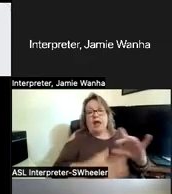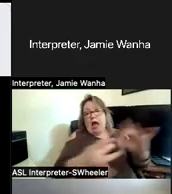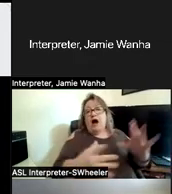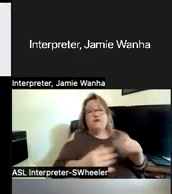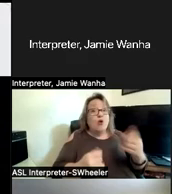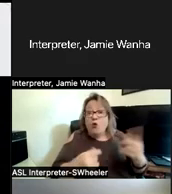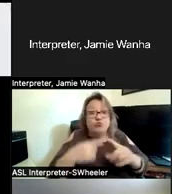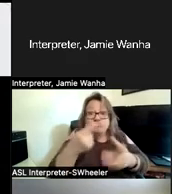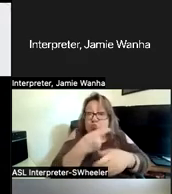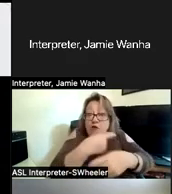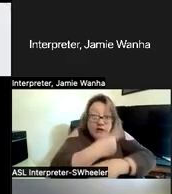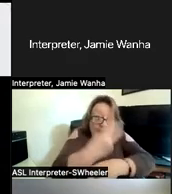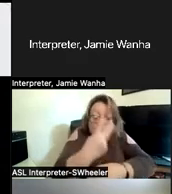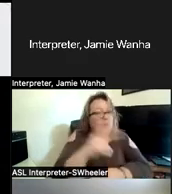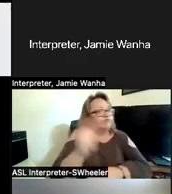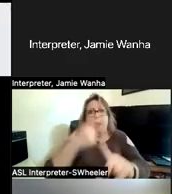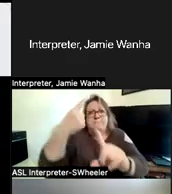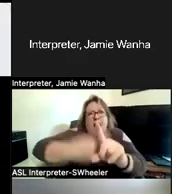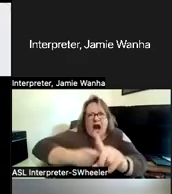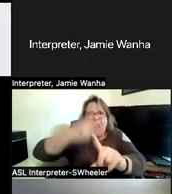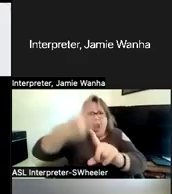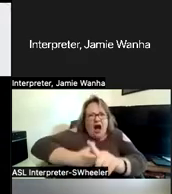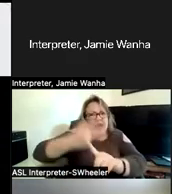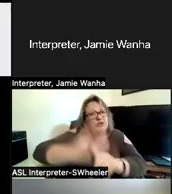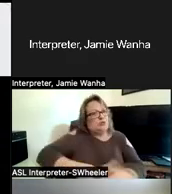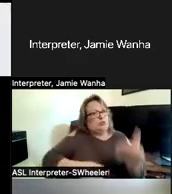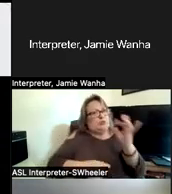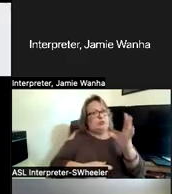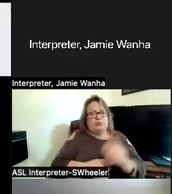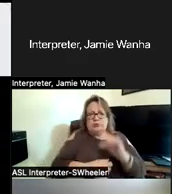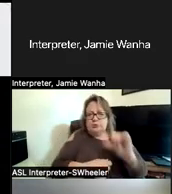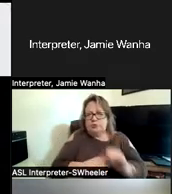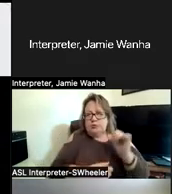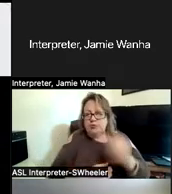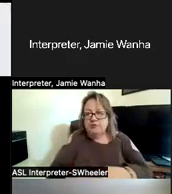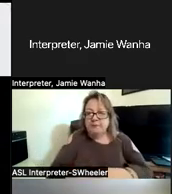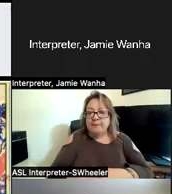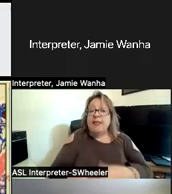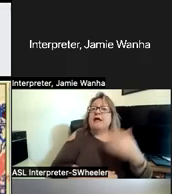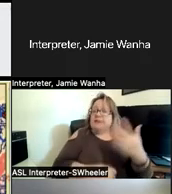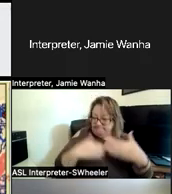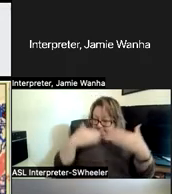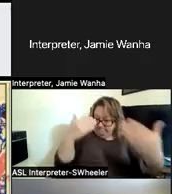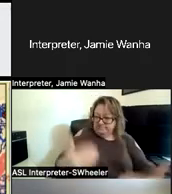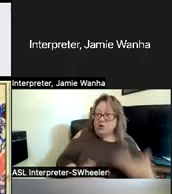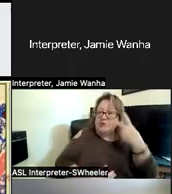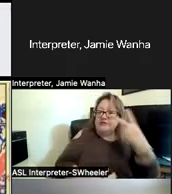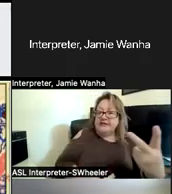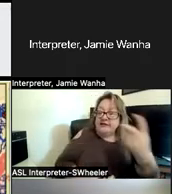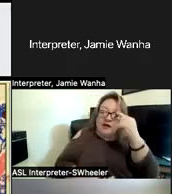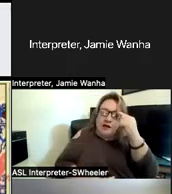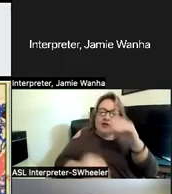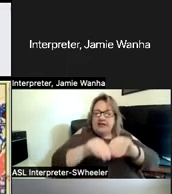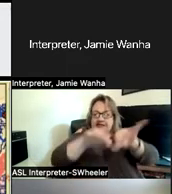months. This is very well mapped in our report. In the next few slides, we are going to see